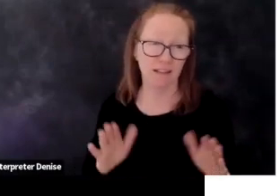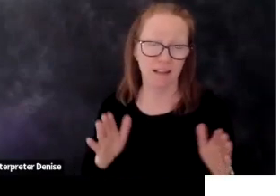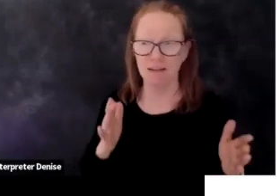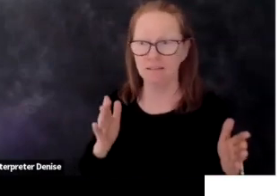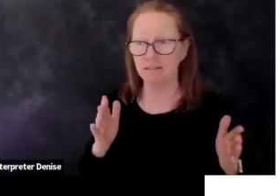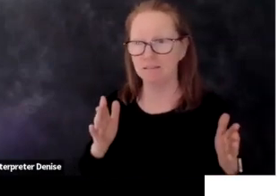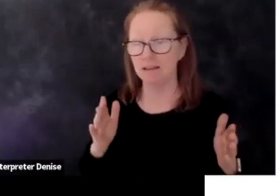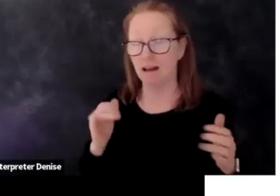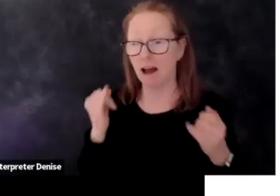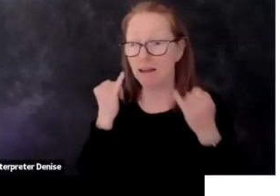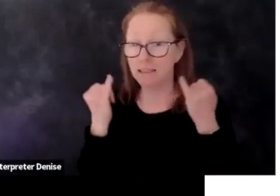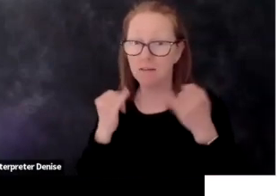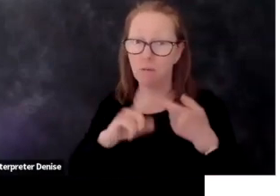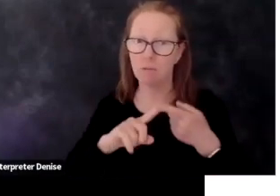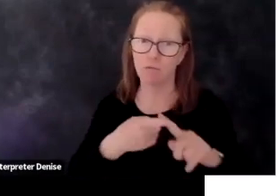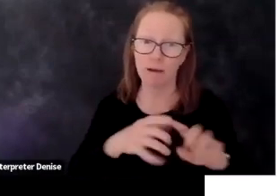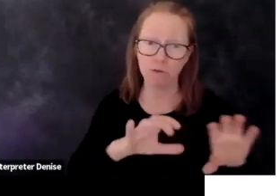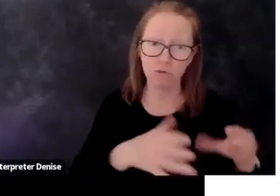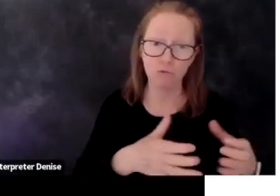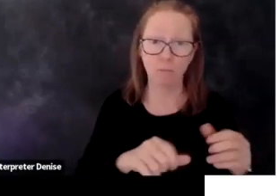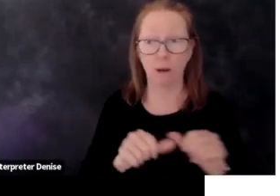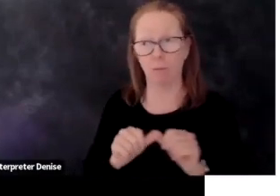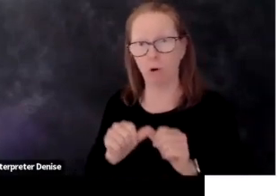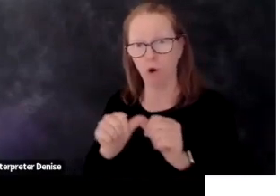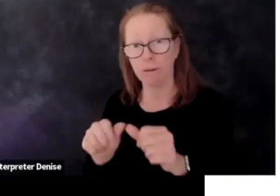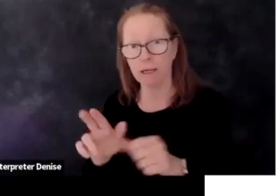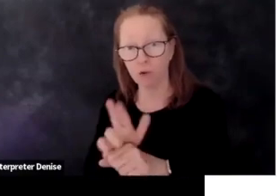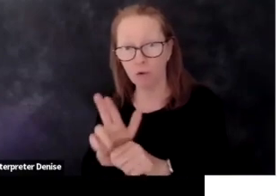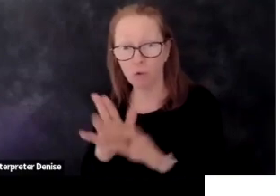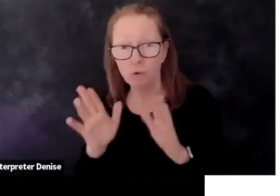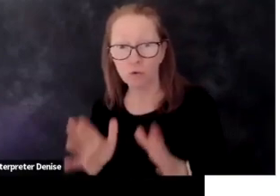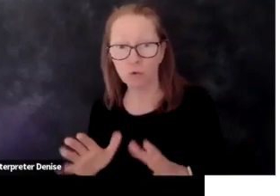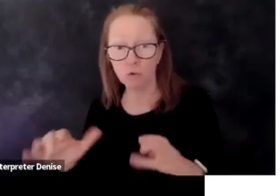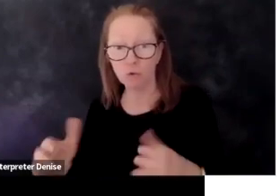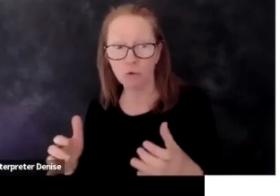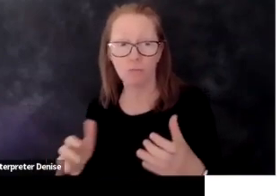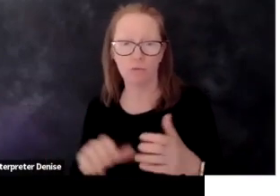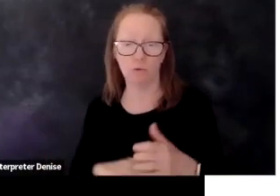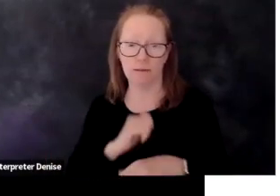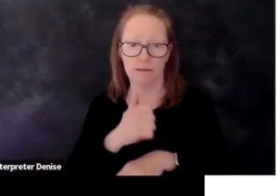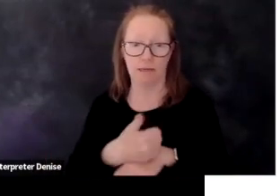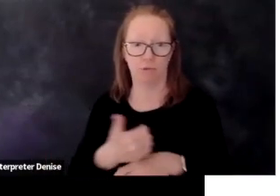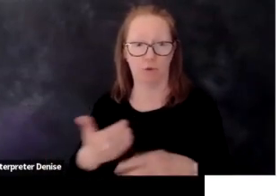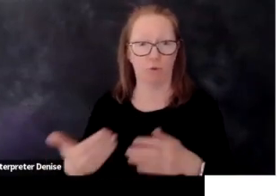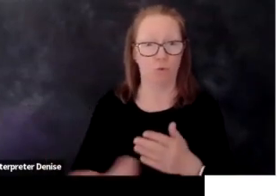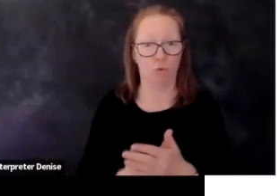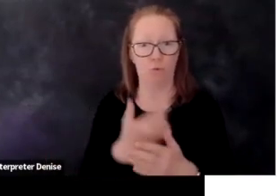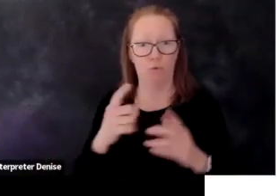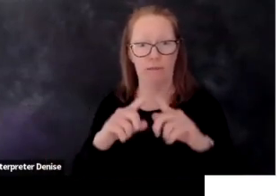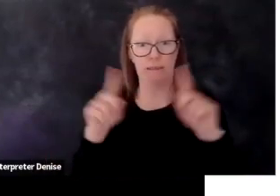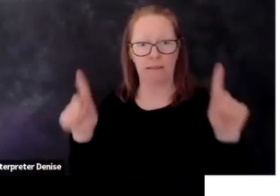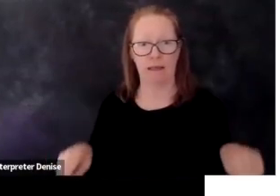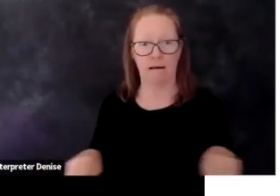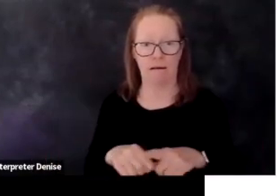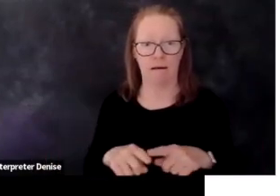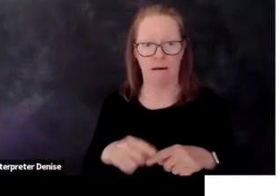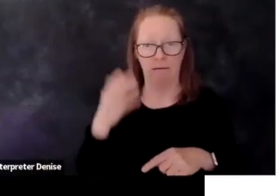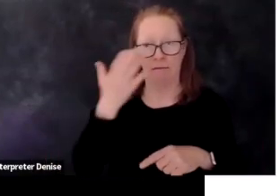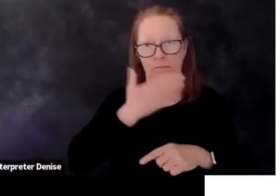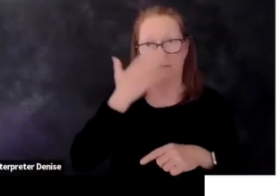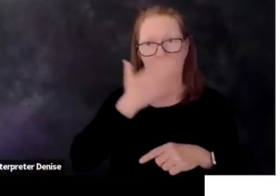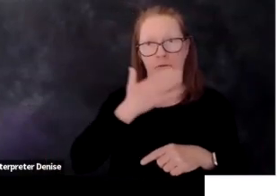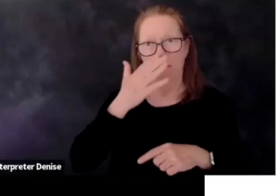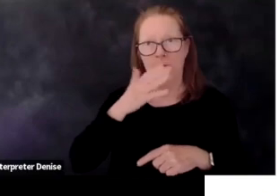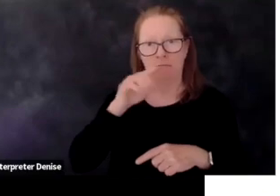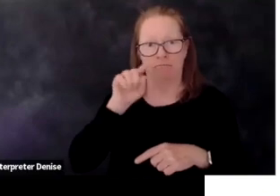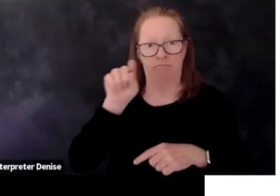Friends Group and permitted users to establish a new entrance sign in the front corner of the